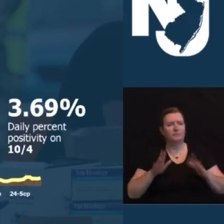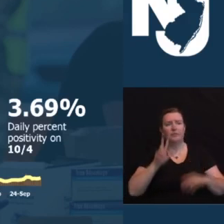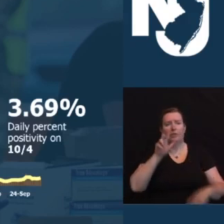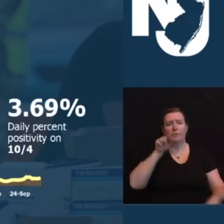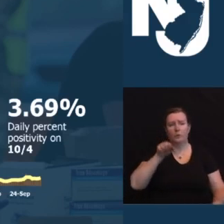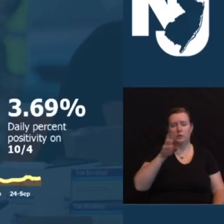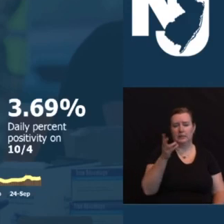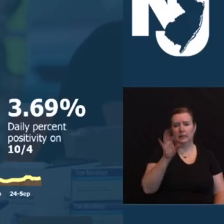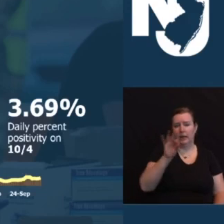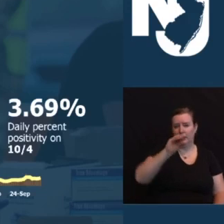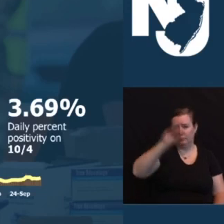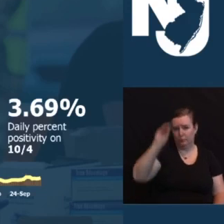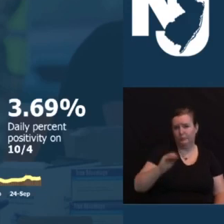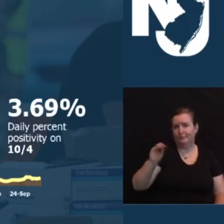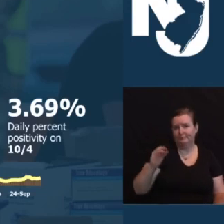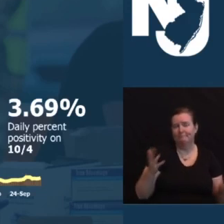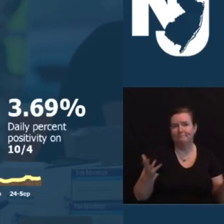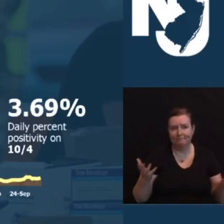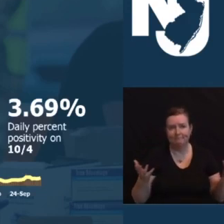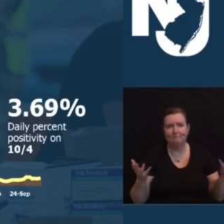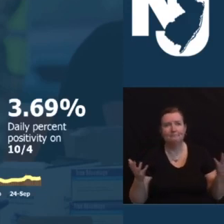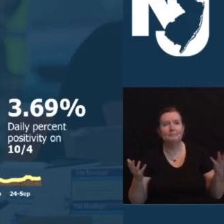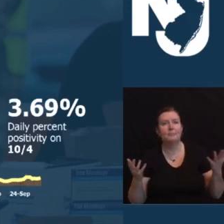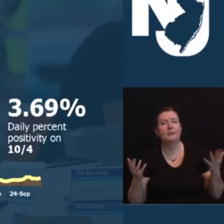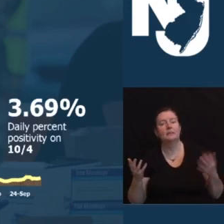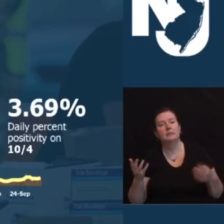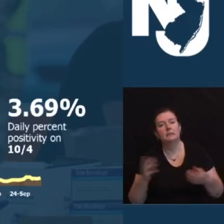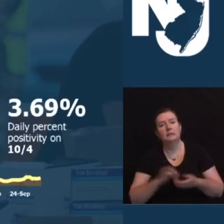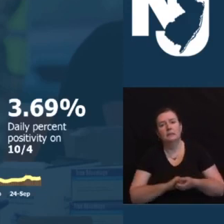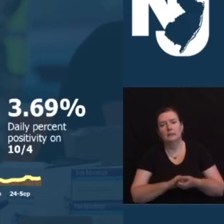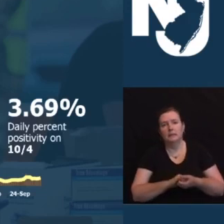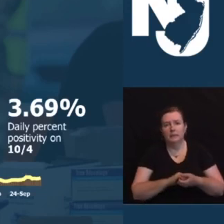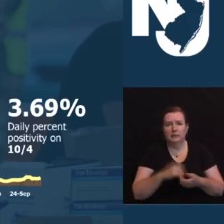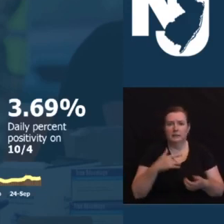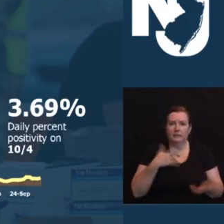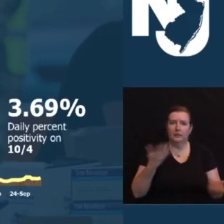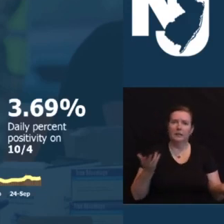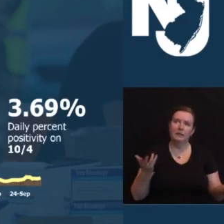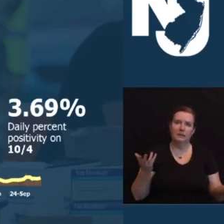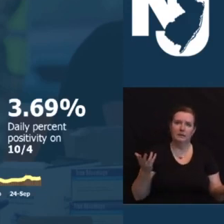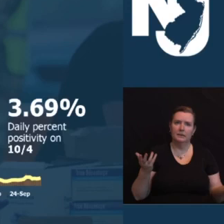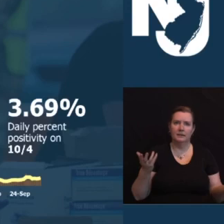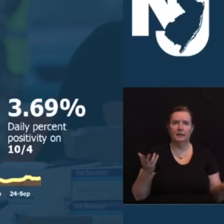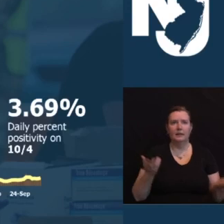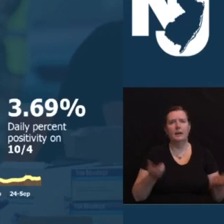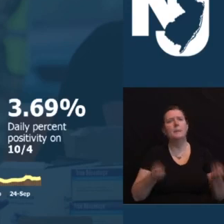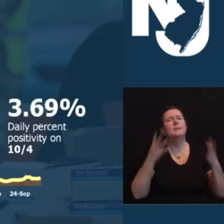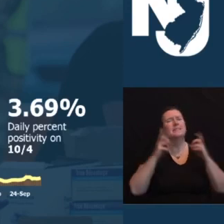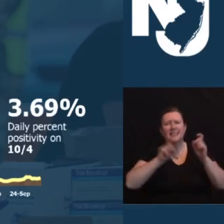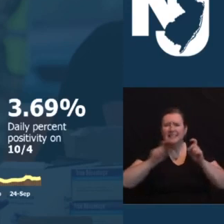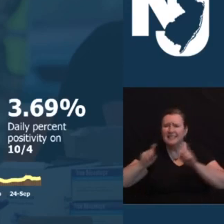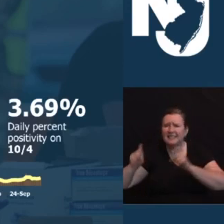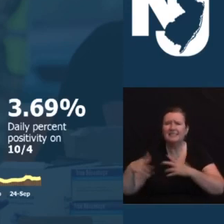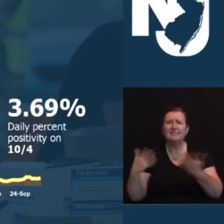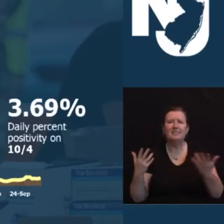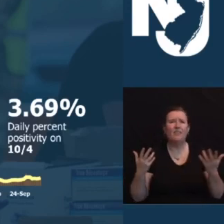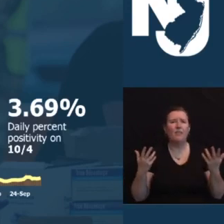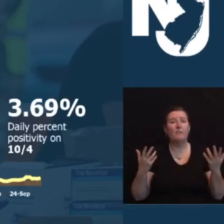3.69%. By the way, we've talked about how you kind of get a sense of the testing capacity, and this is rough numbers. If you